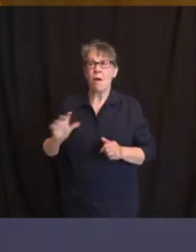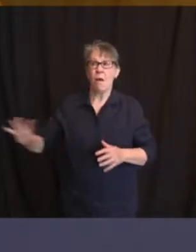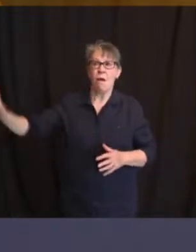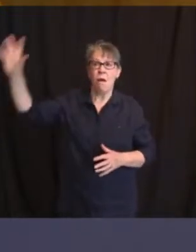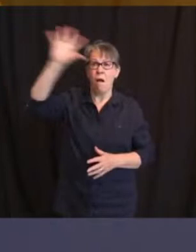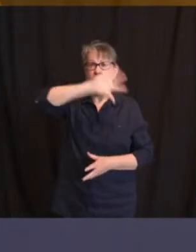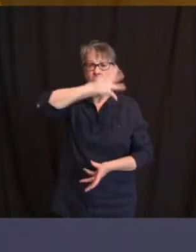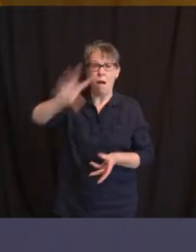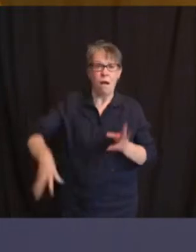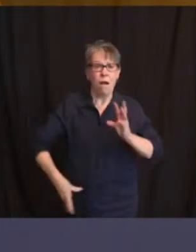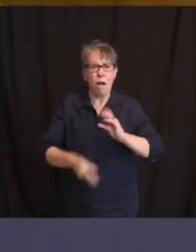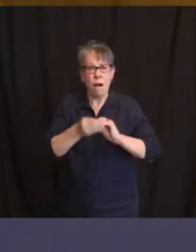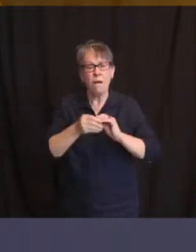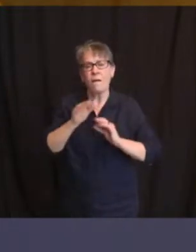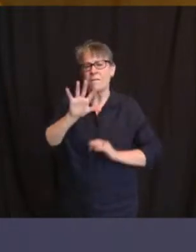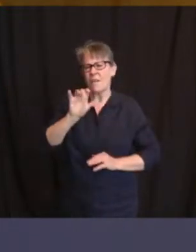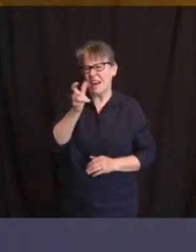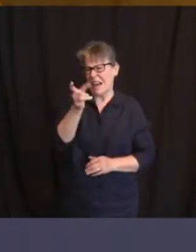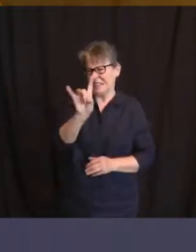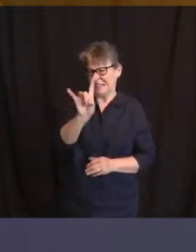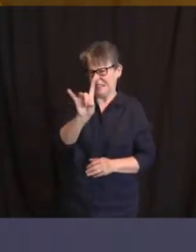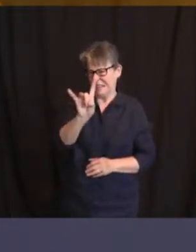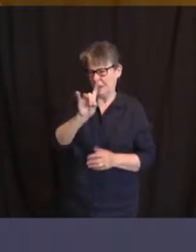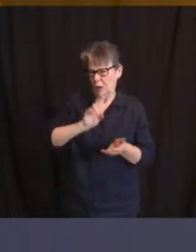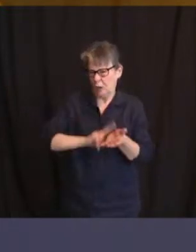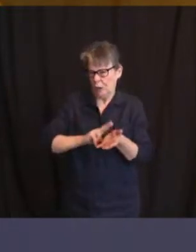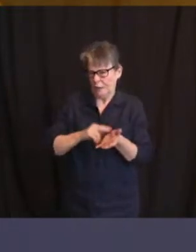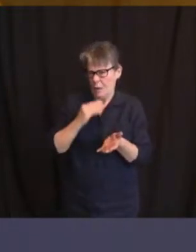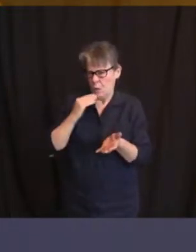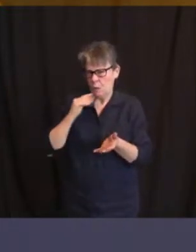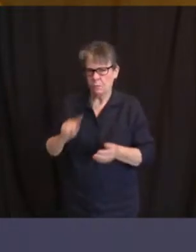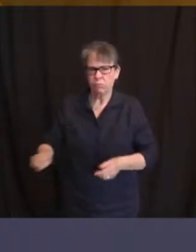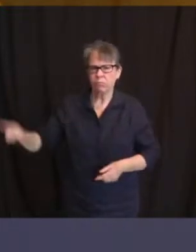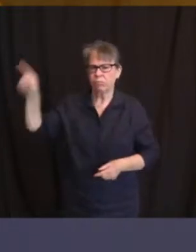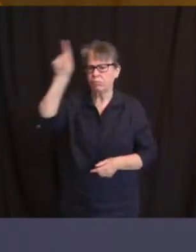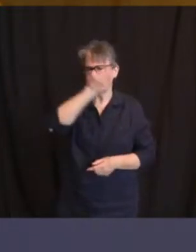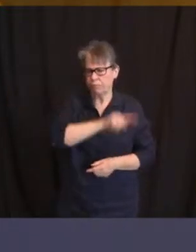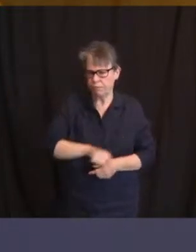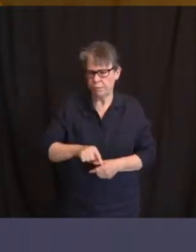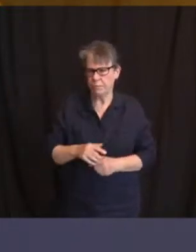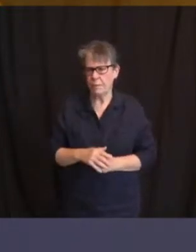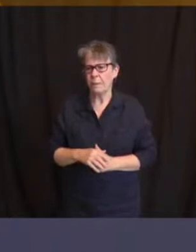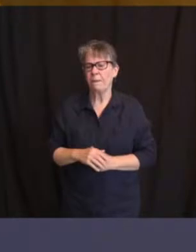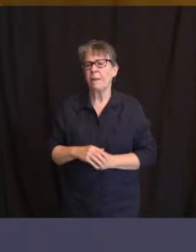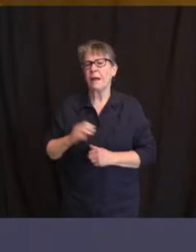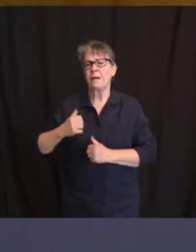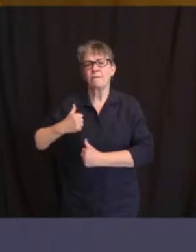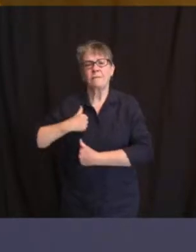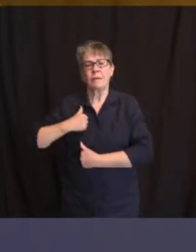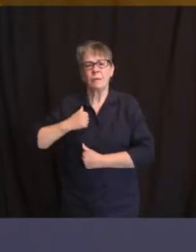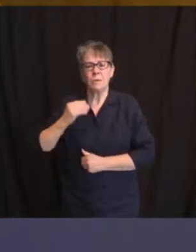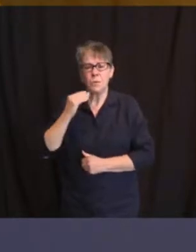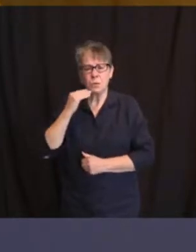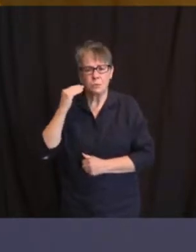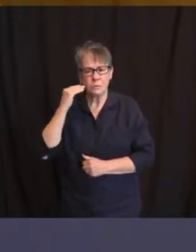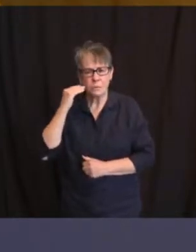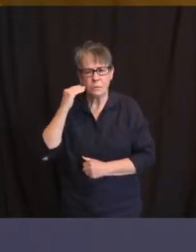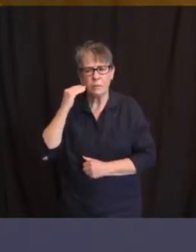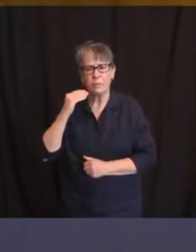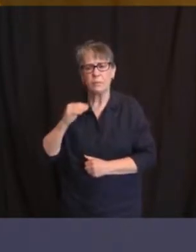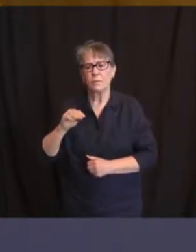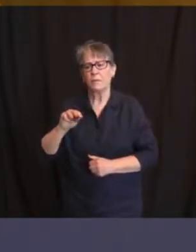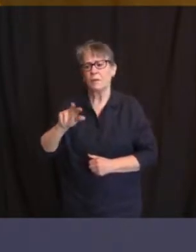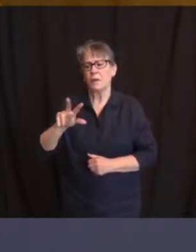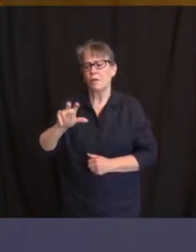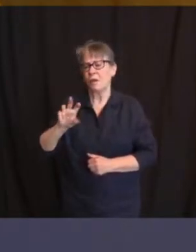veteran homes, among a census of 662, there have been 364 residents testing positive